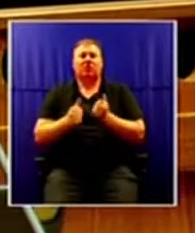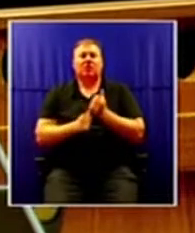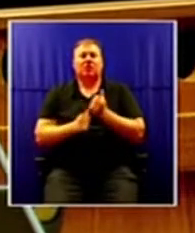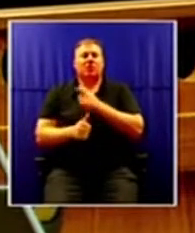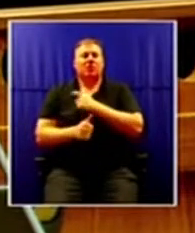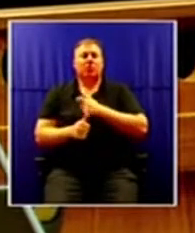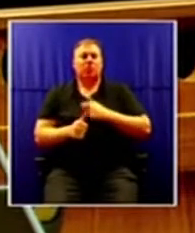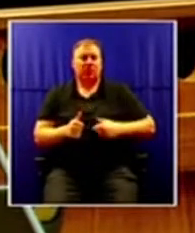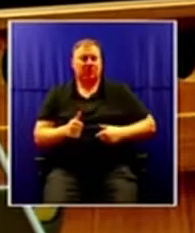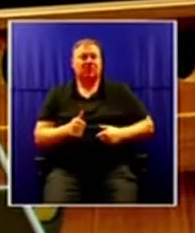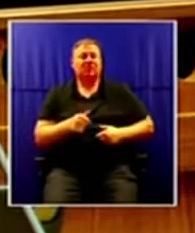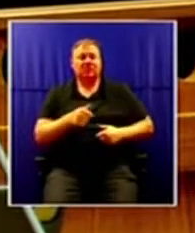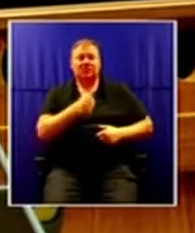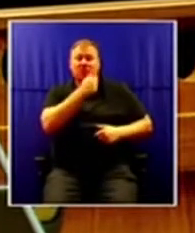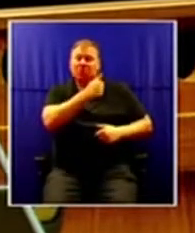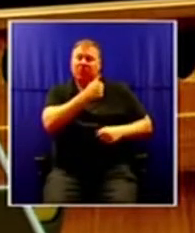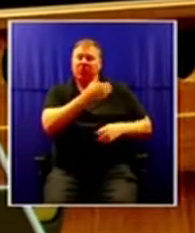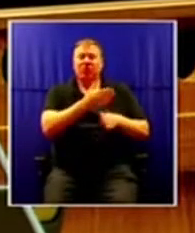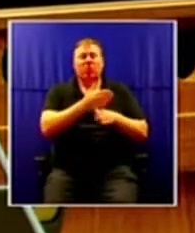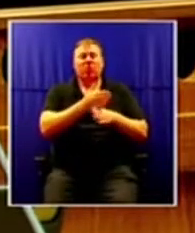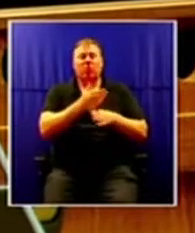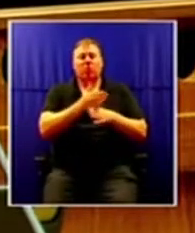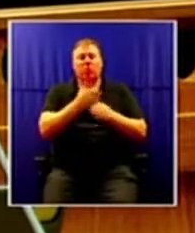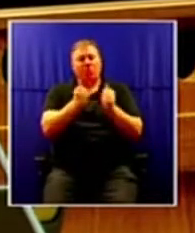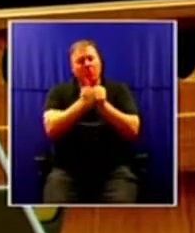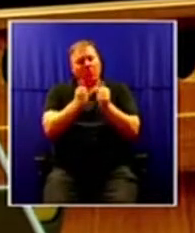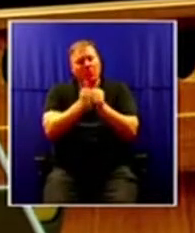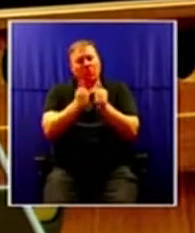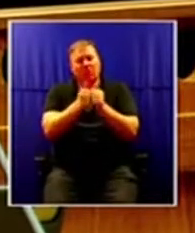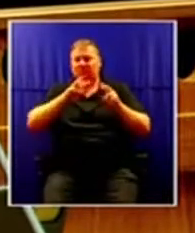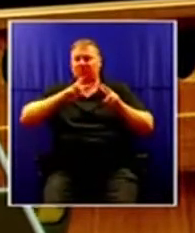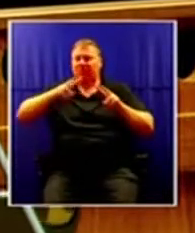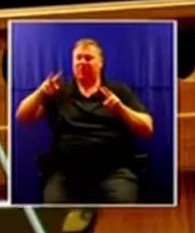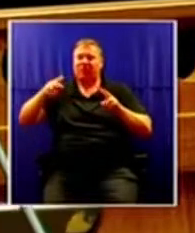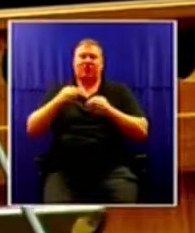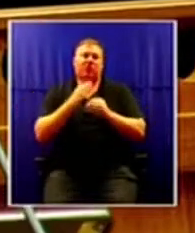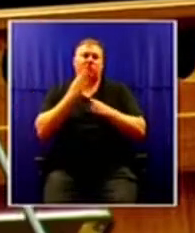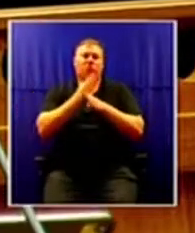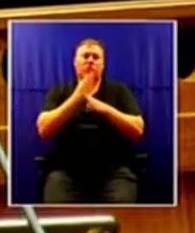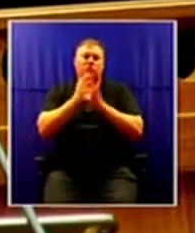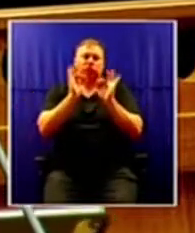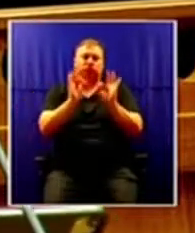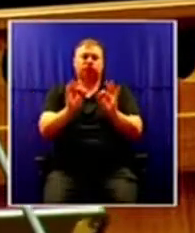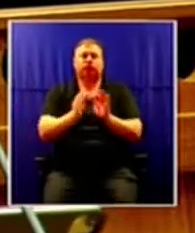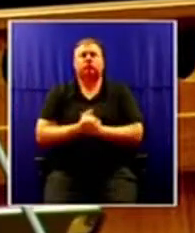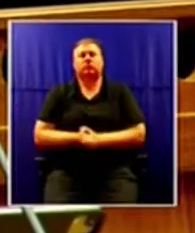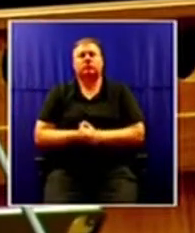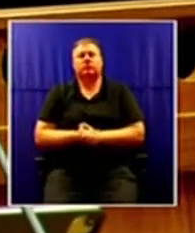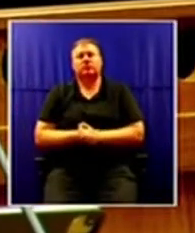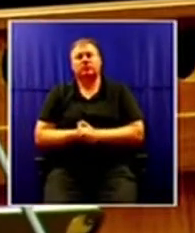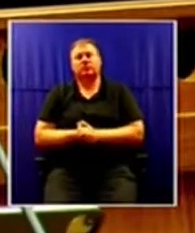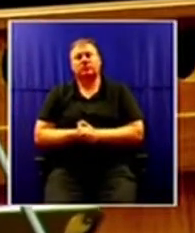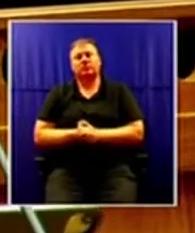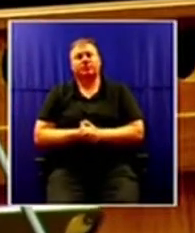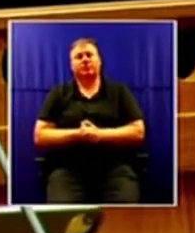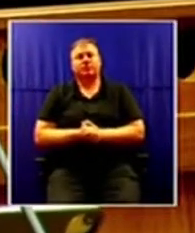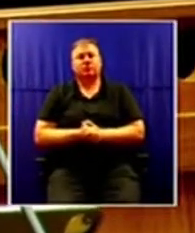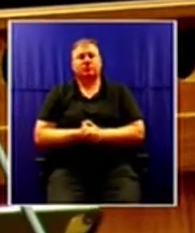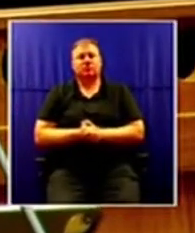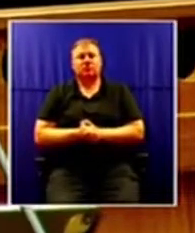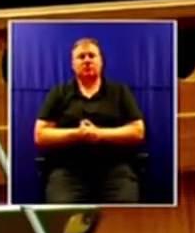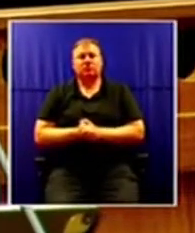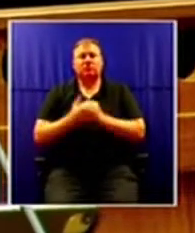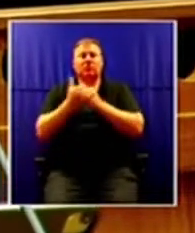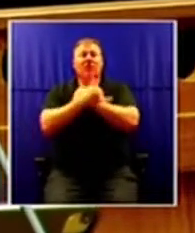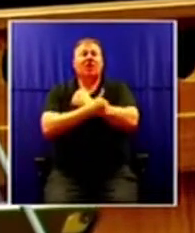has been working with various partners in that part of the world. Our country,